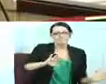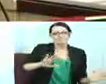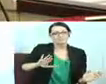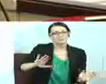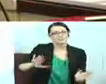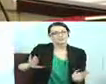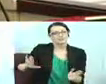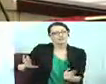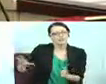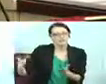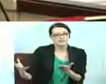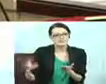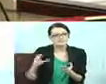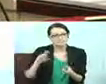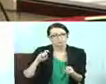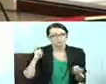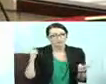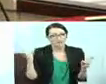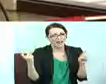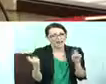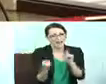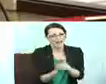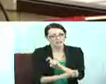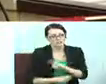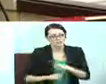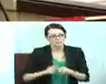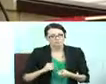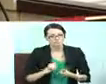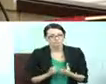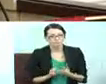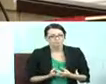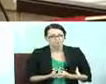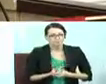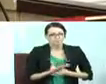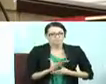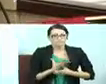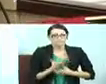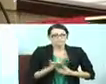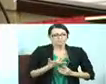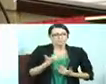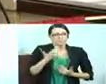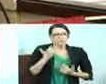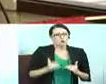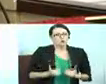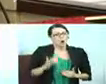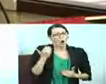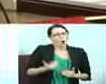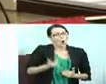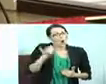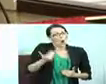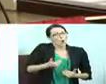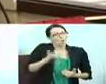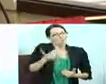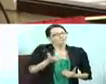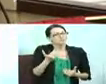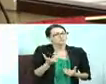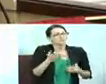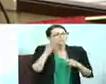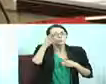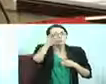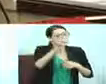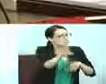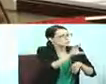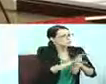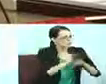and we're going to use them to advance our future. We're going to advance them to build our churches. We're